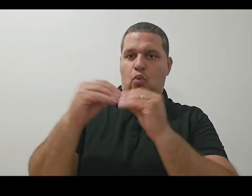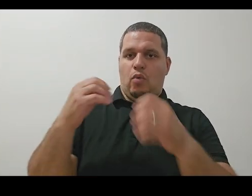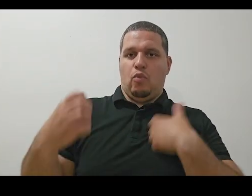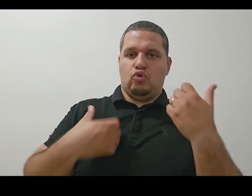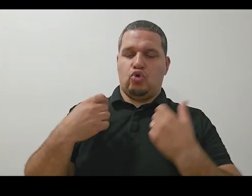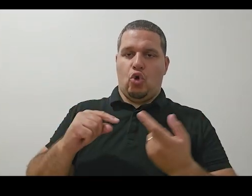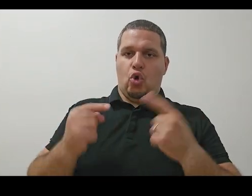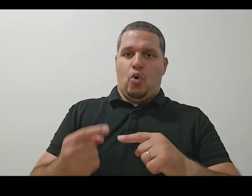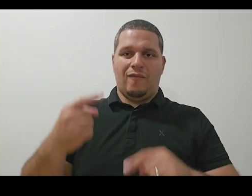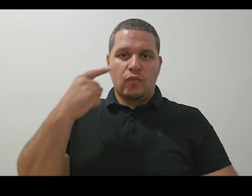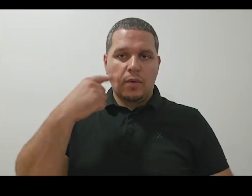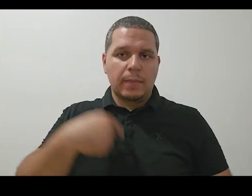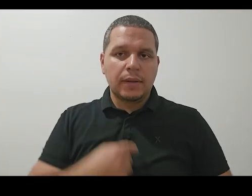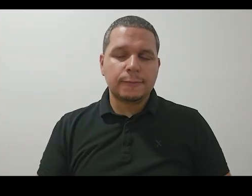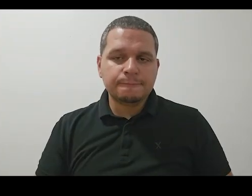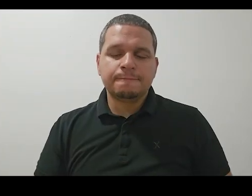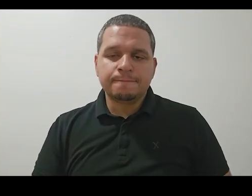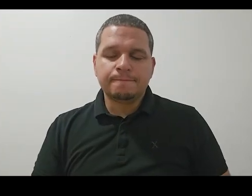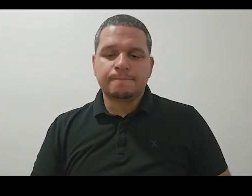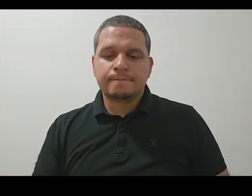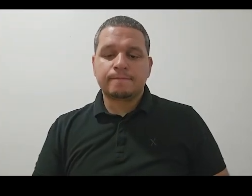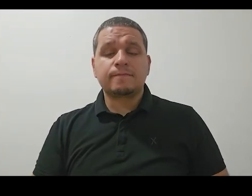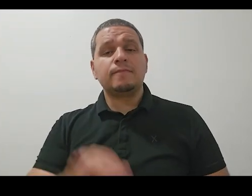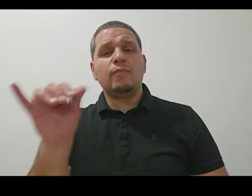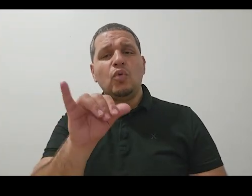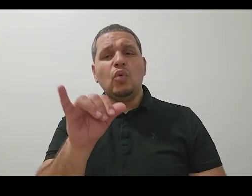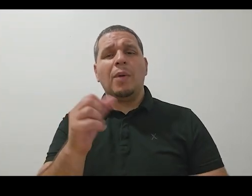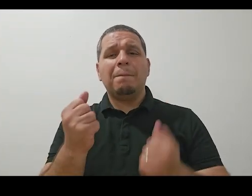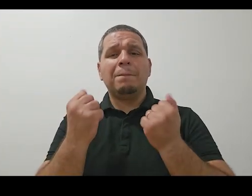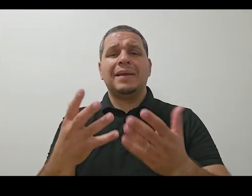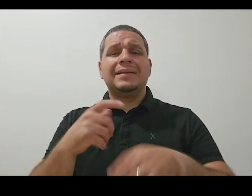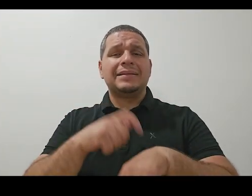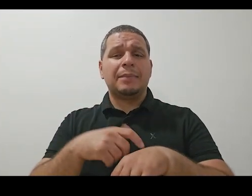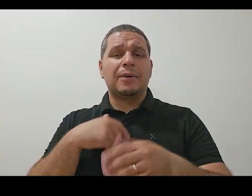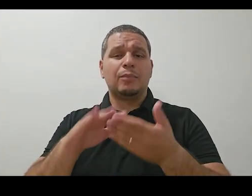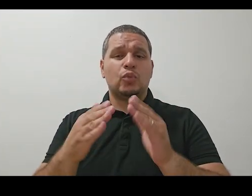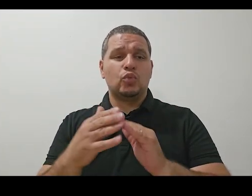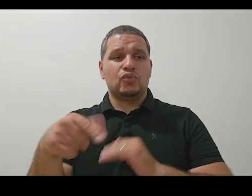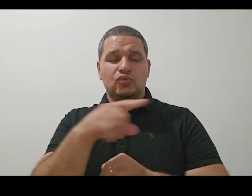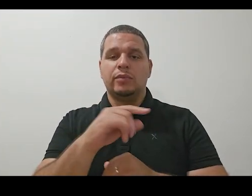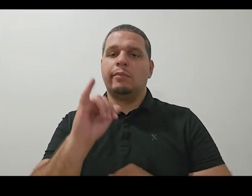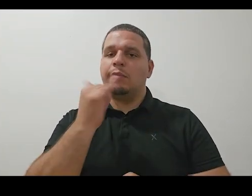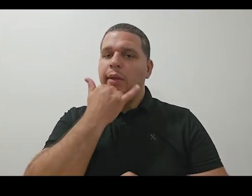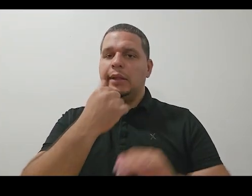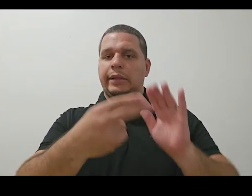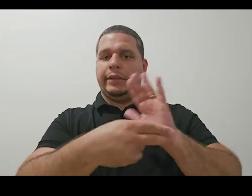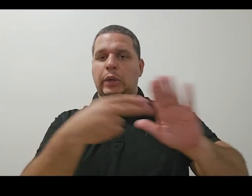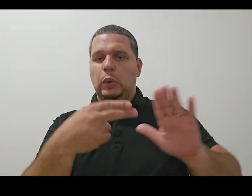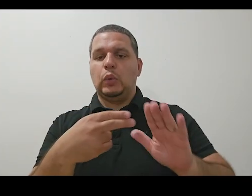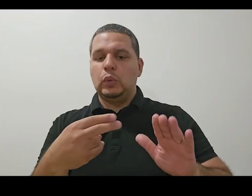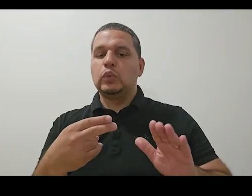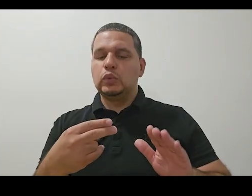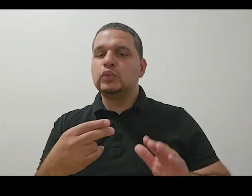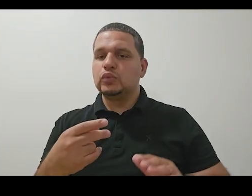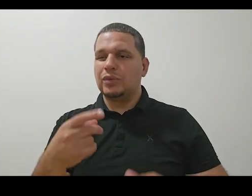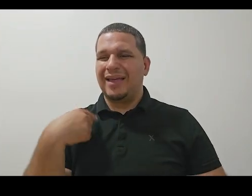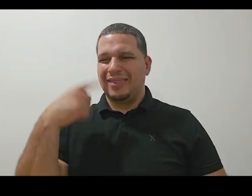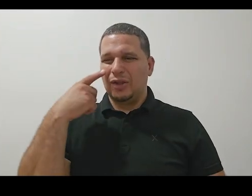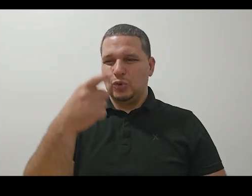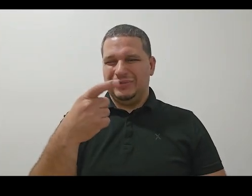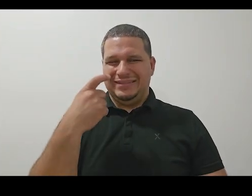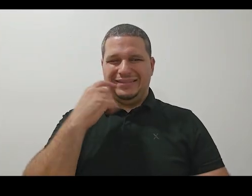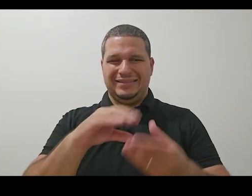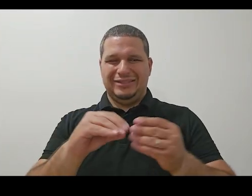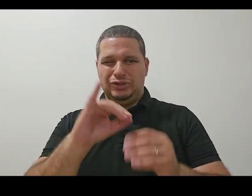harm in me. And also, a lot of times in our community, I know we mentioned earlier, people are misdiagnosed. Was it drapetomania? I think you were